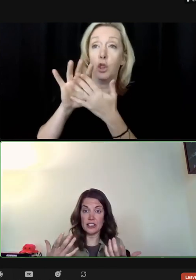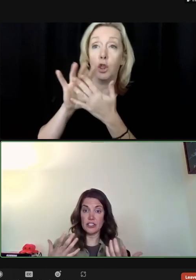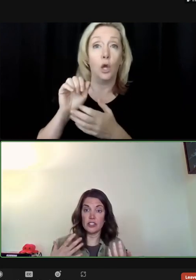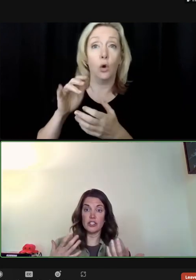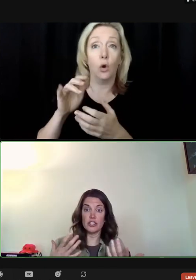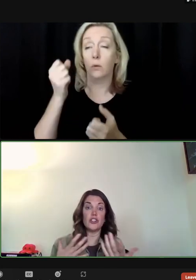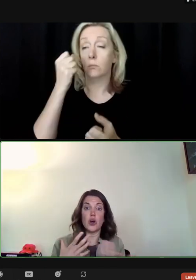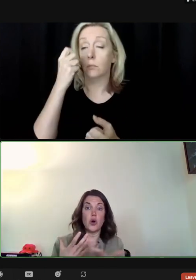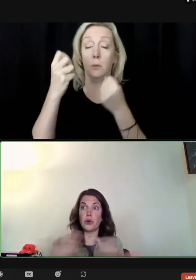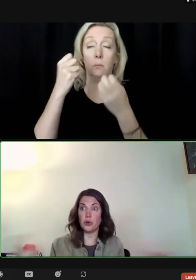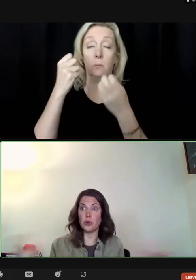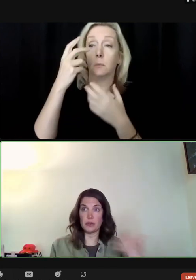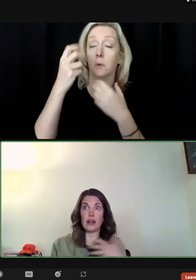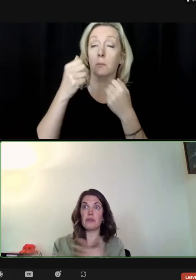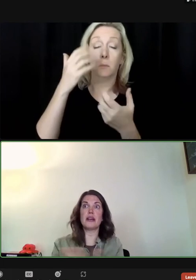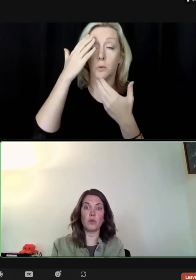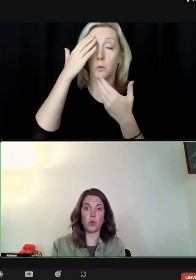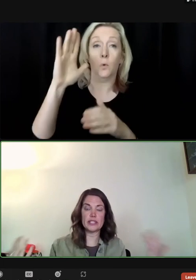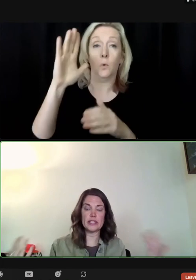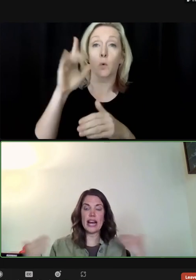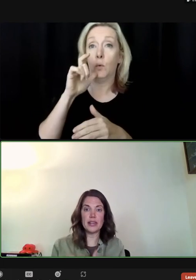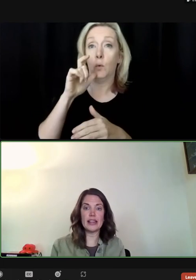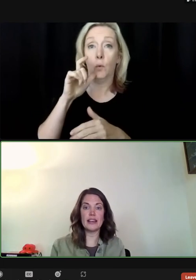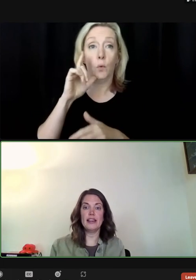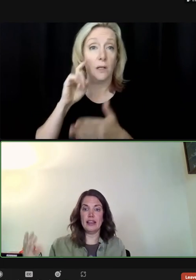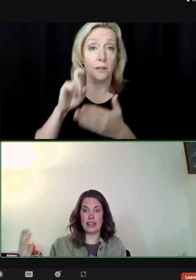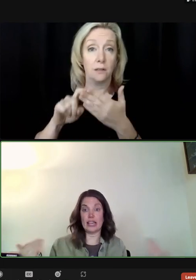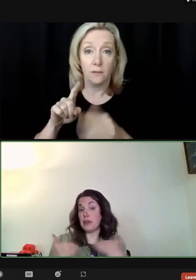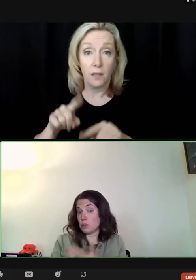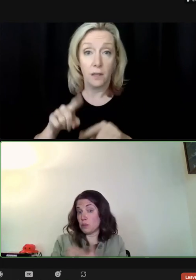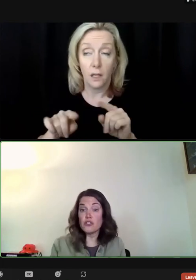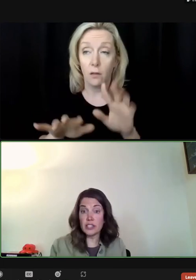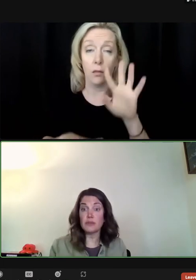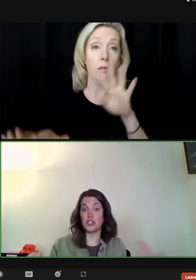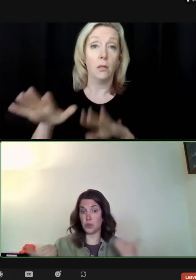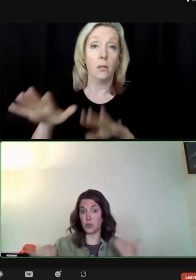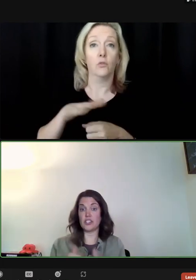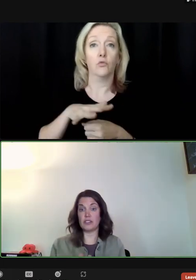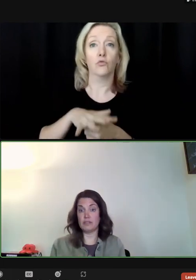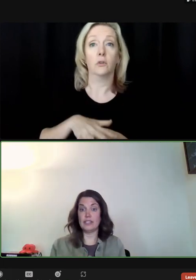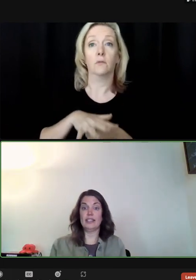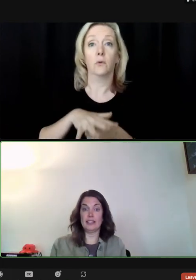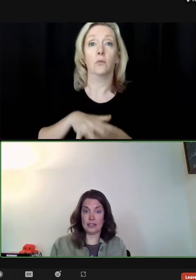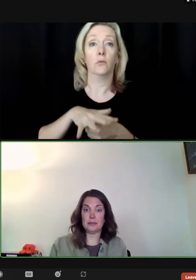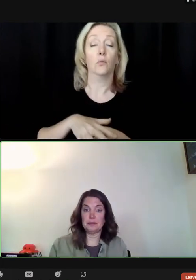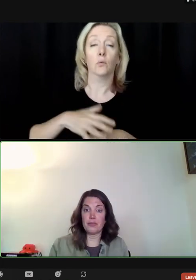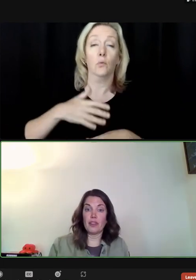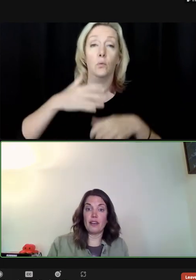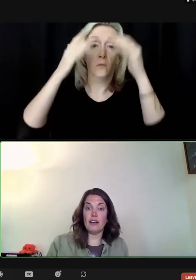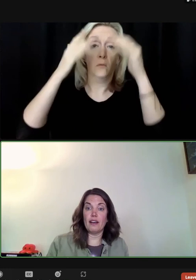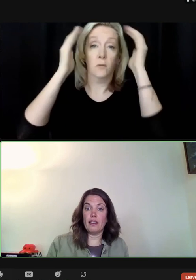they're taking in to know who's around them or what's happening, it could be a more stressful situation.